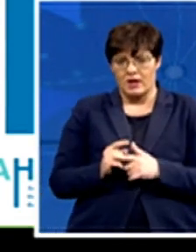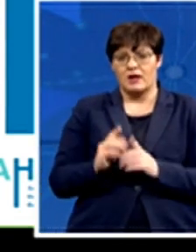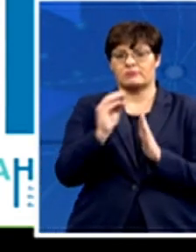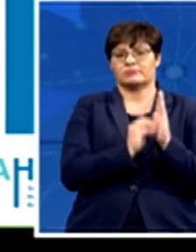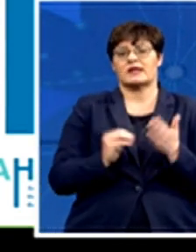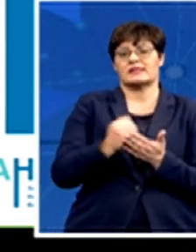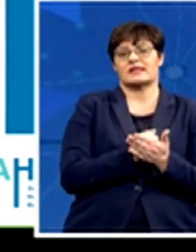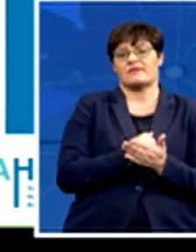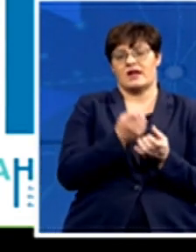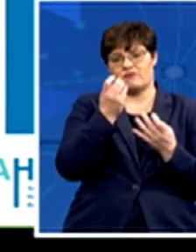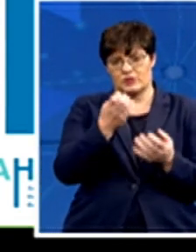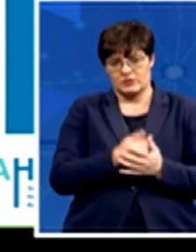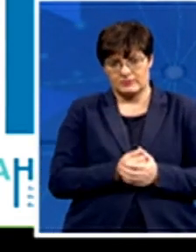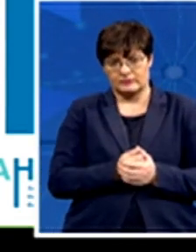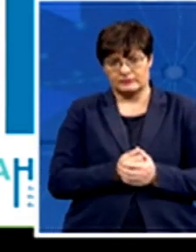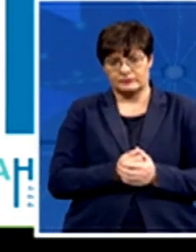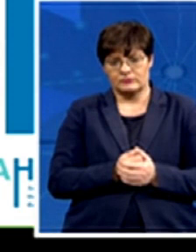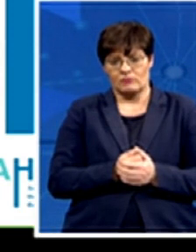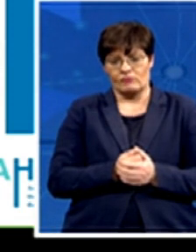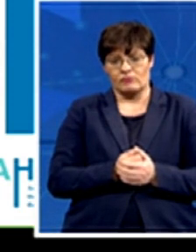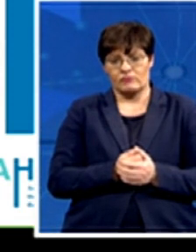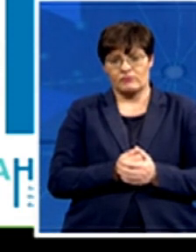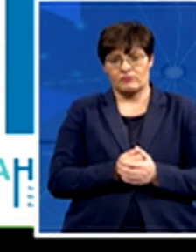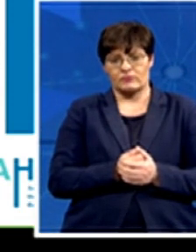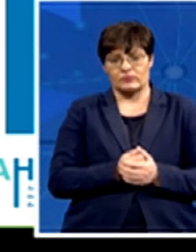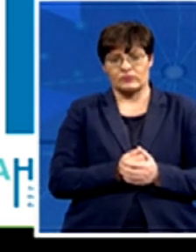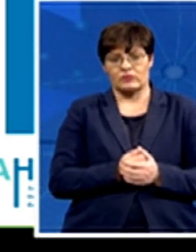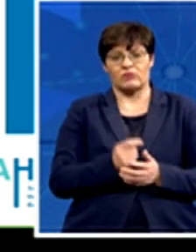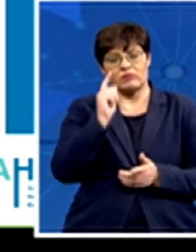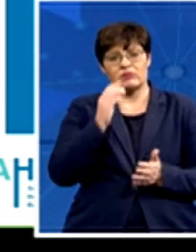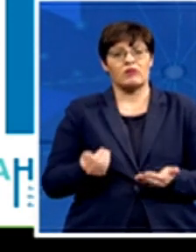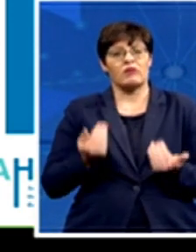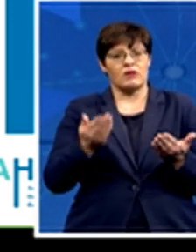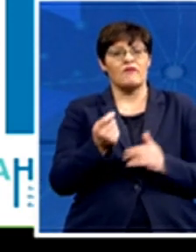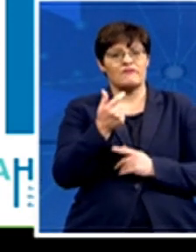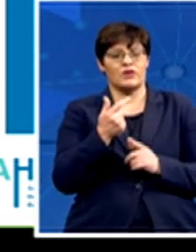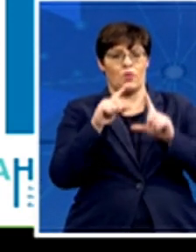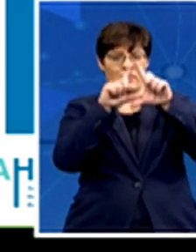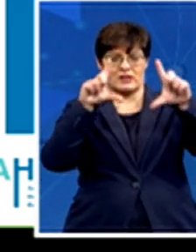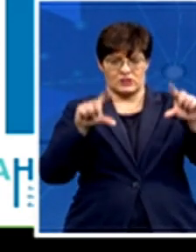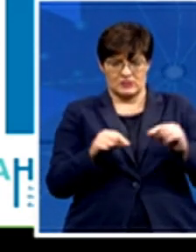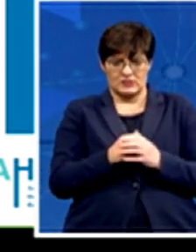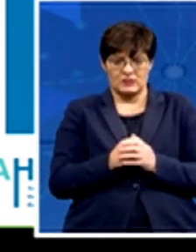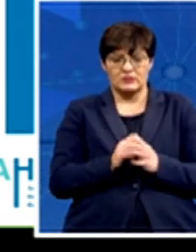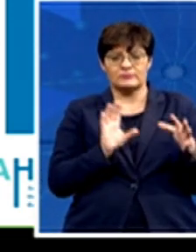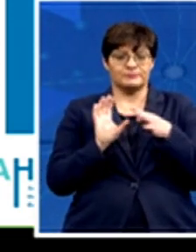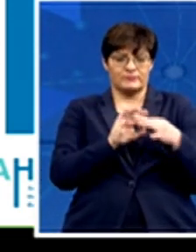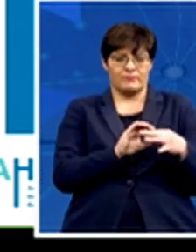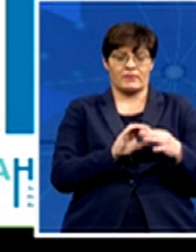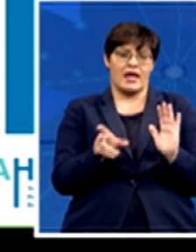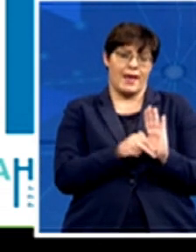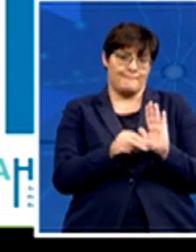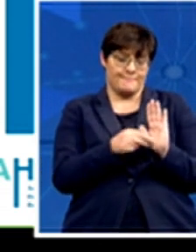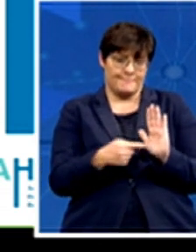So I thought I should just provide a few pics that relates to the MedSafety app. The first pic on the left-hand side, it will